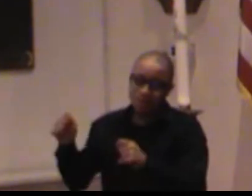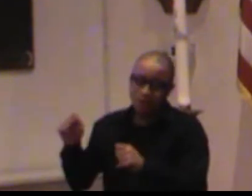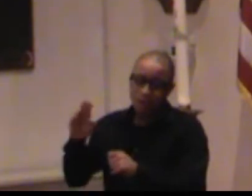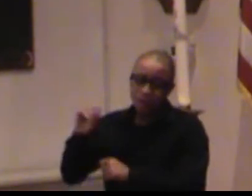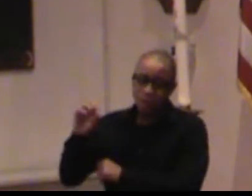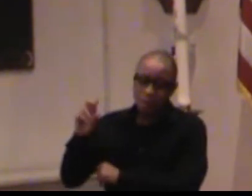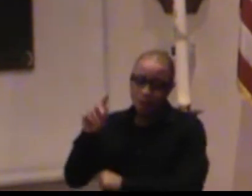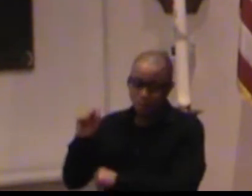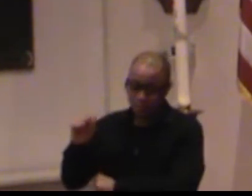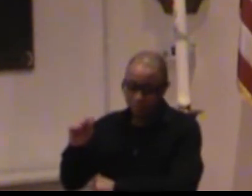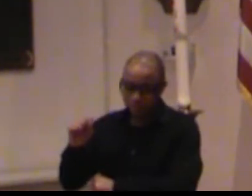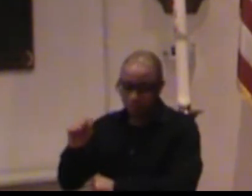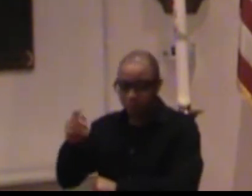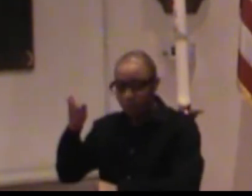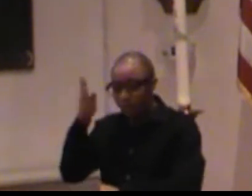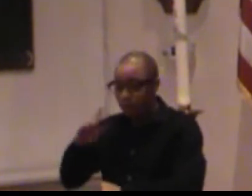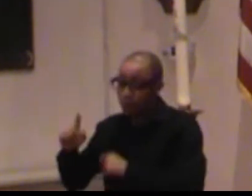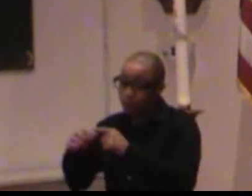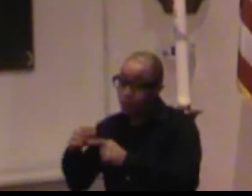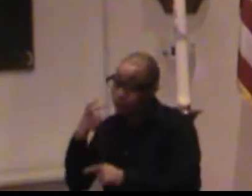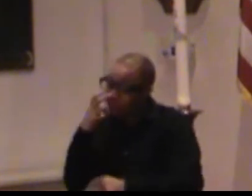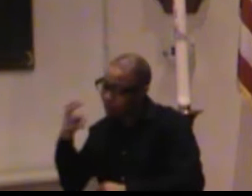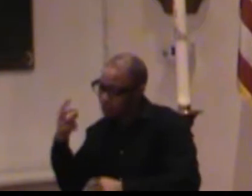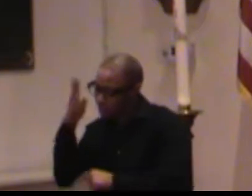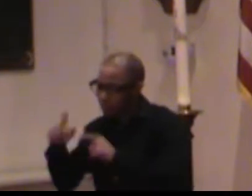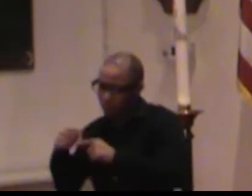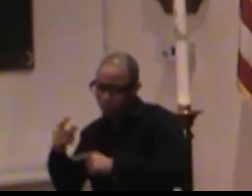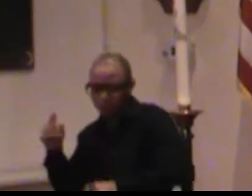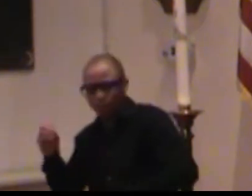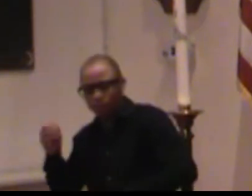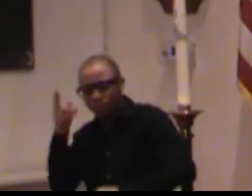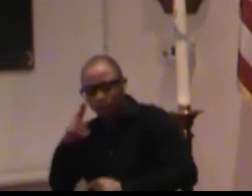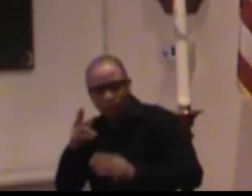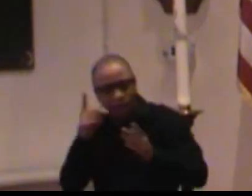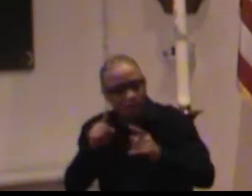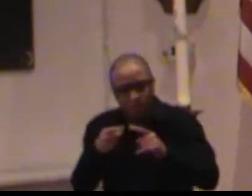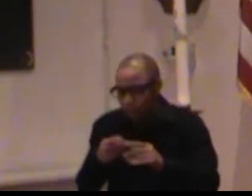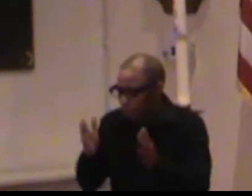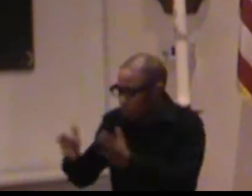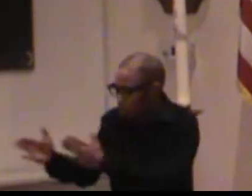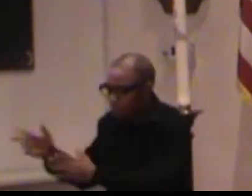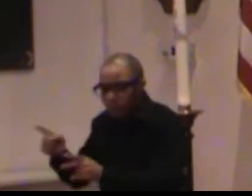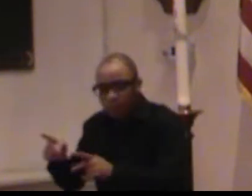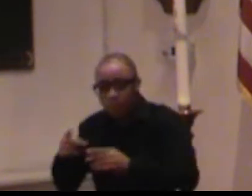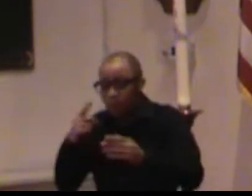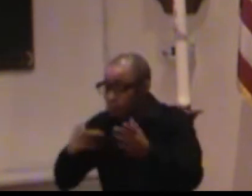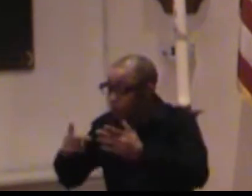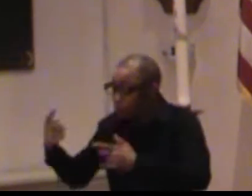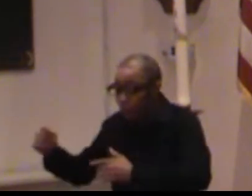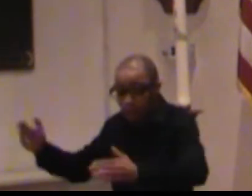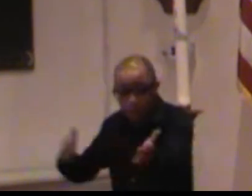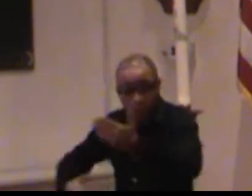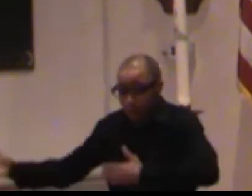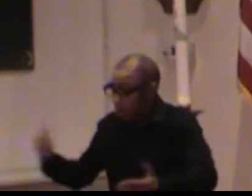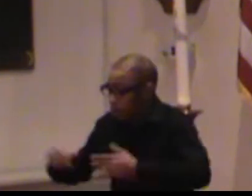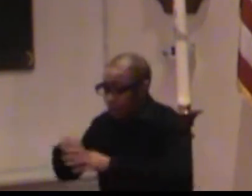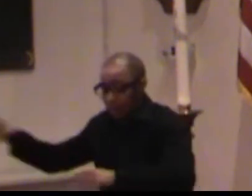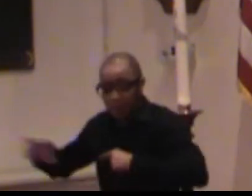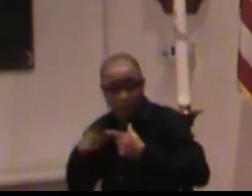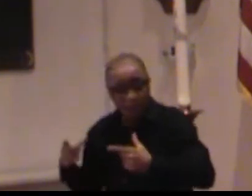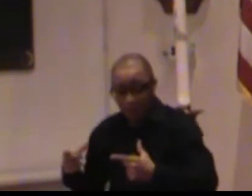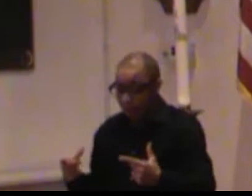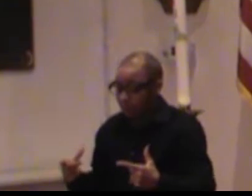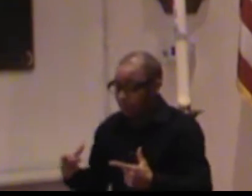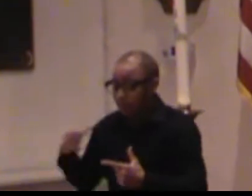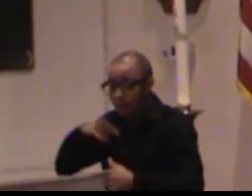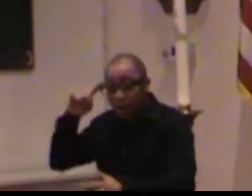he could see what God was going to do and was trying to prepare the people for the point, that point when it arrives in their